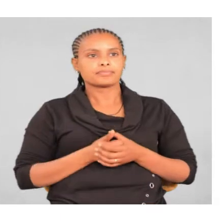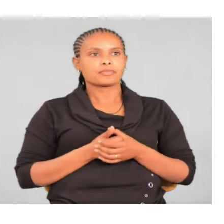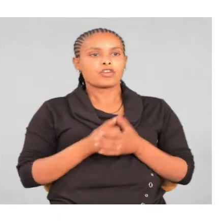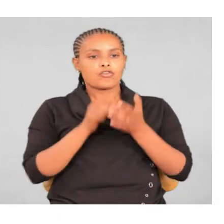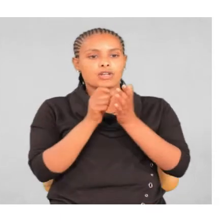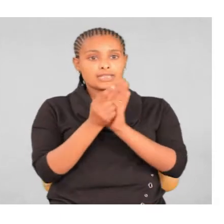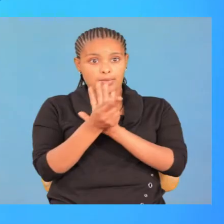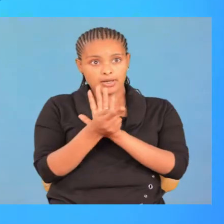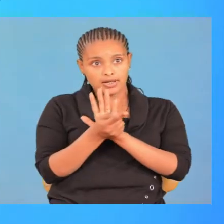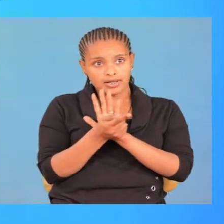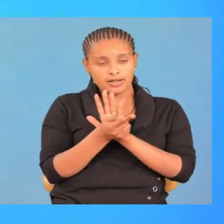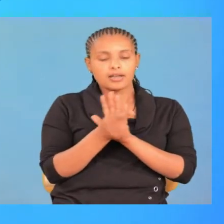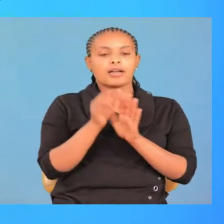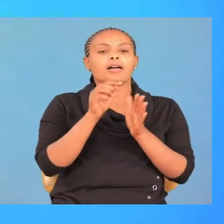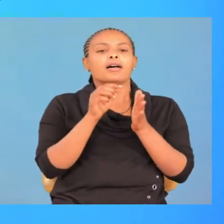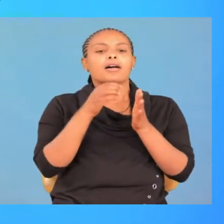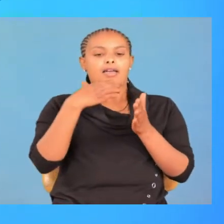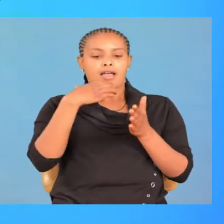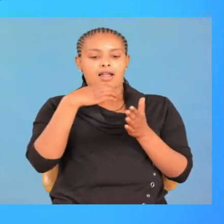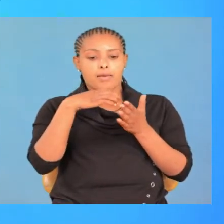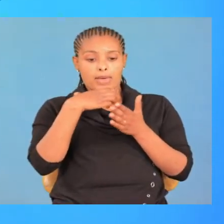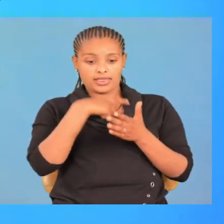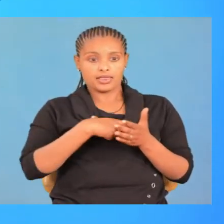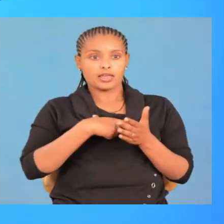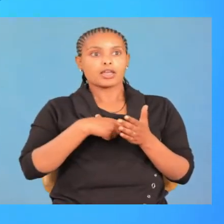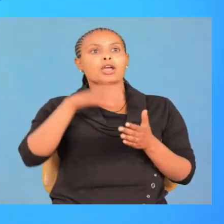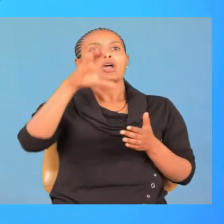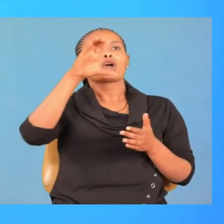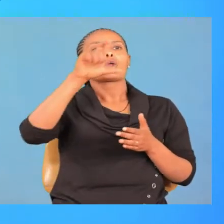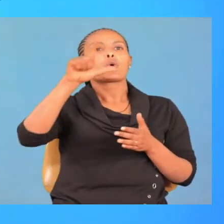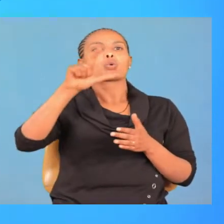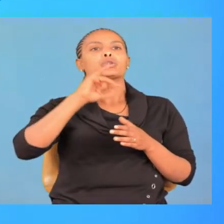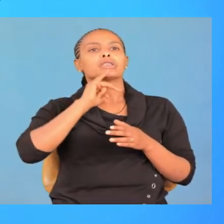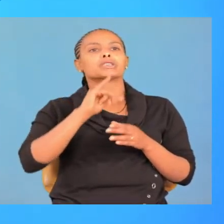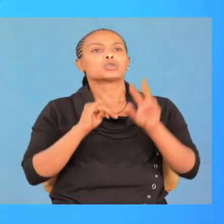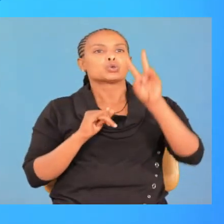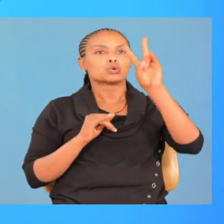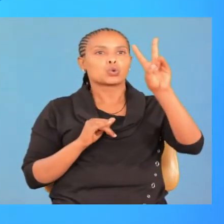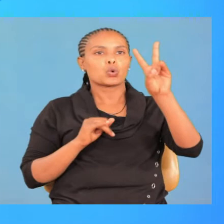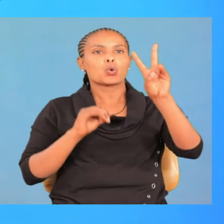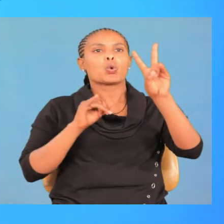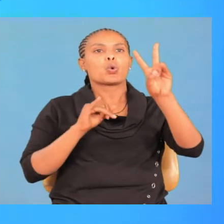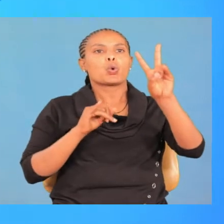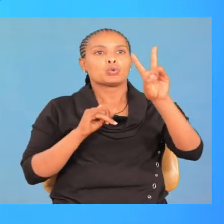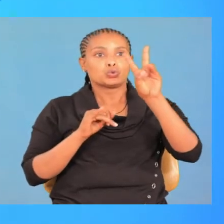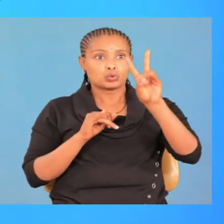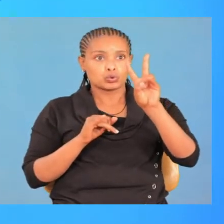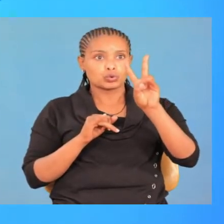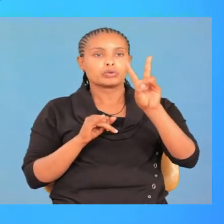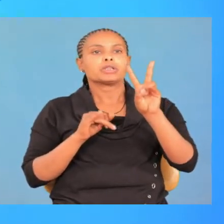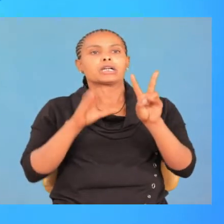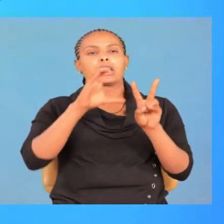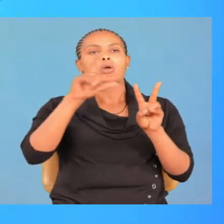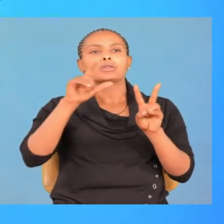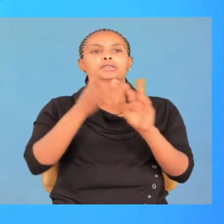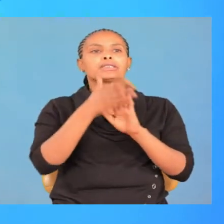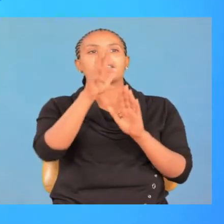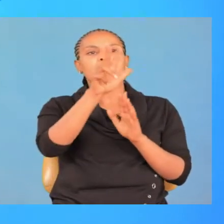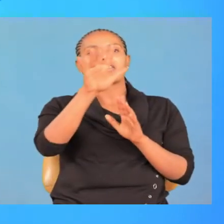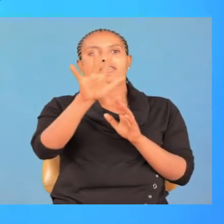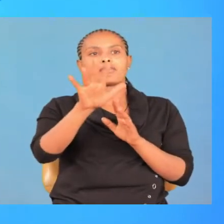For example, the element chlorine contains 2 isotopes: chlorine 35, which has a mass